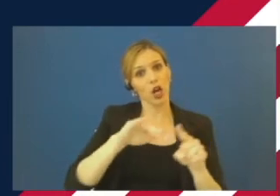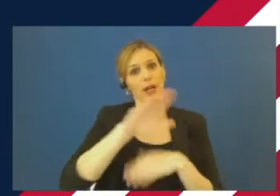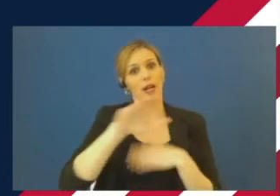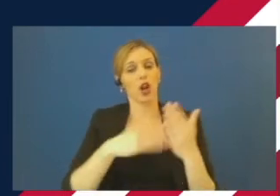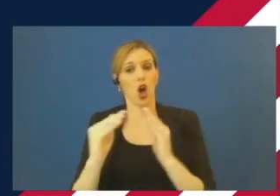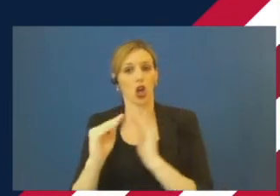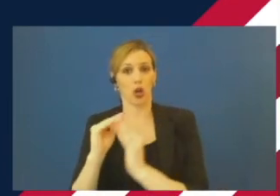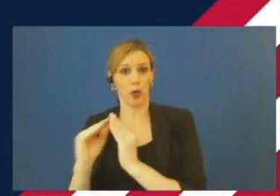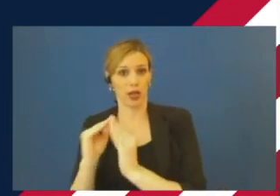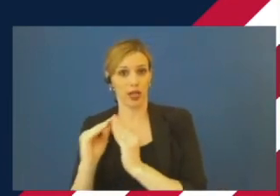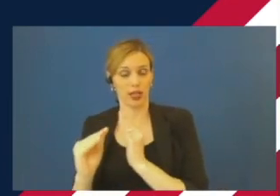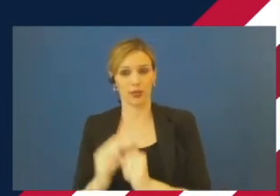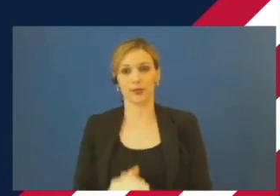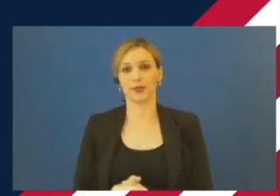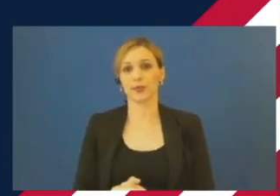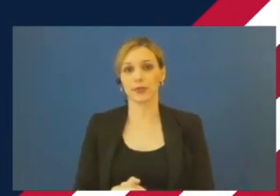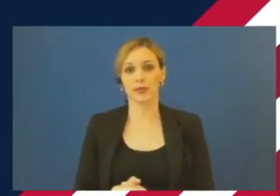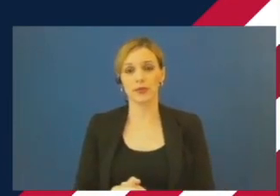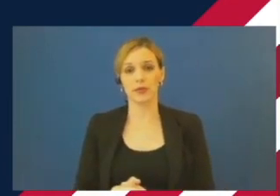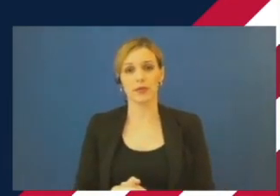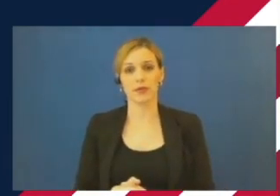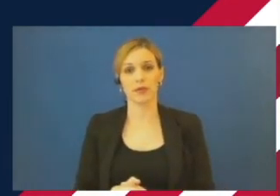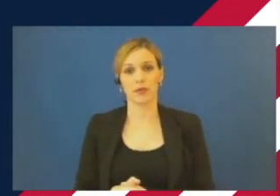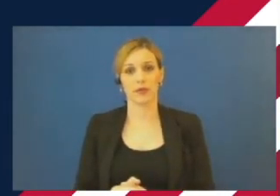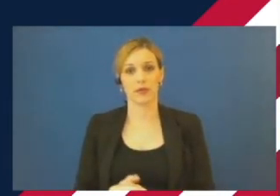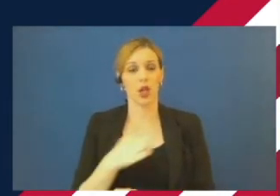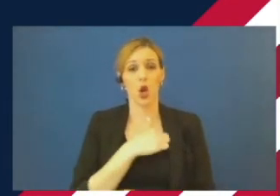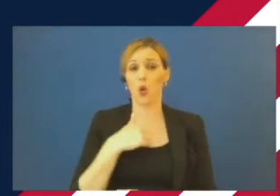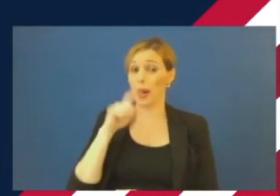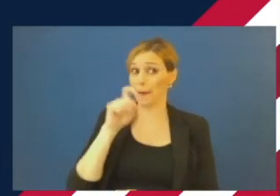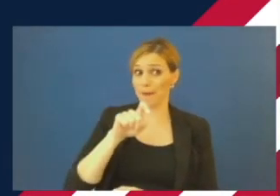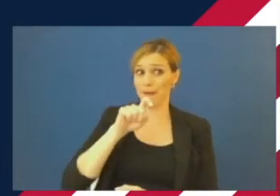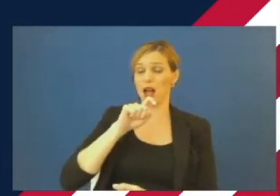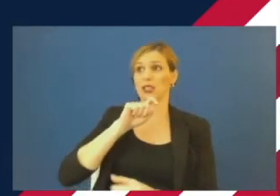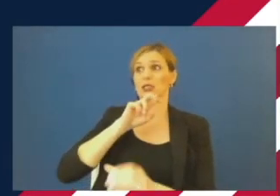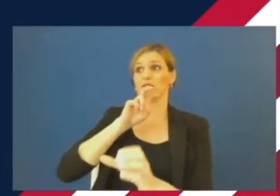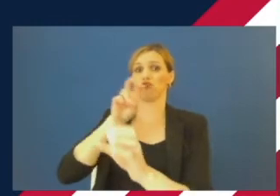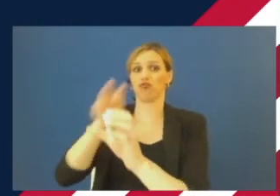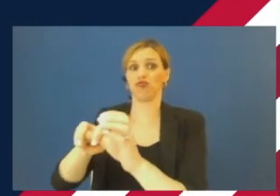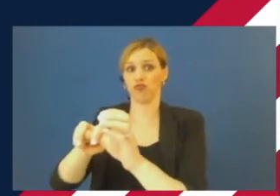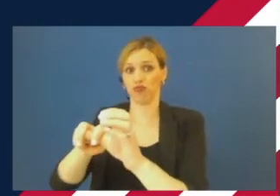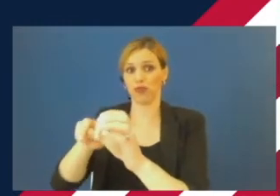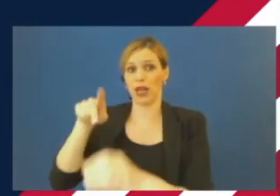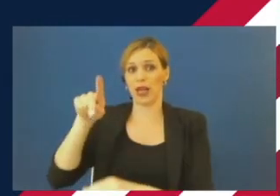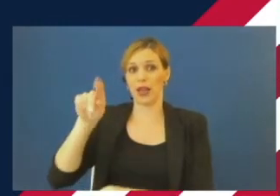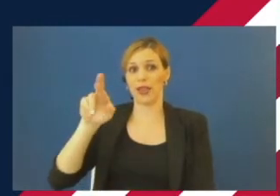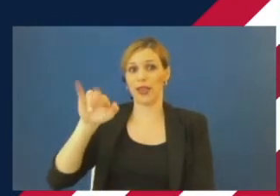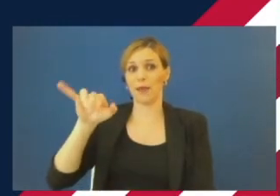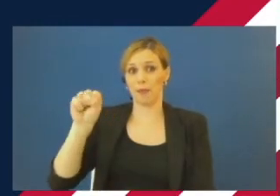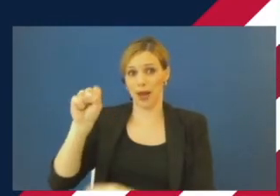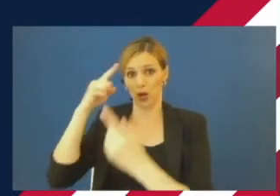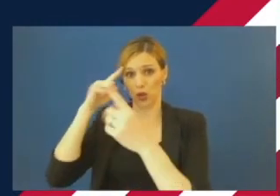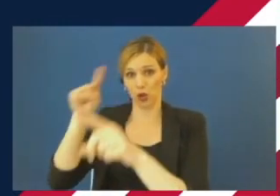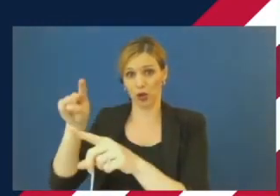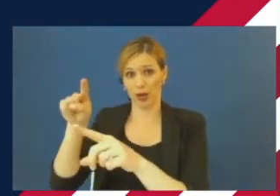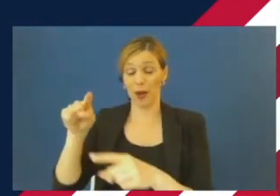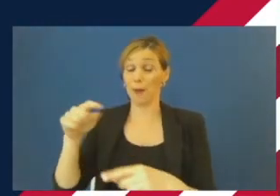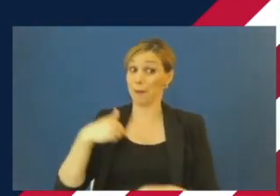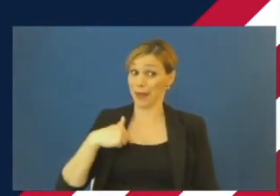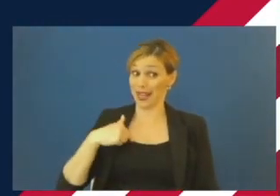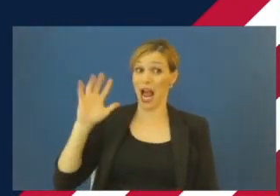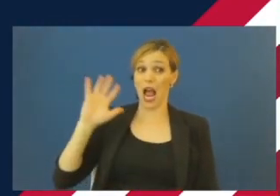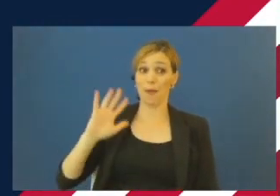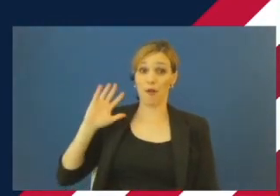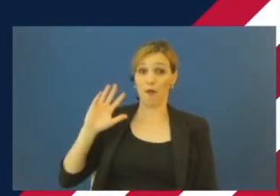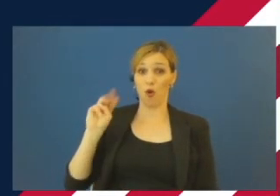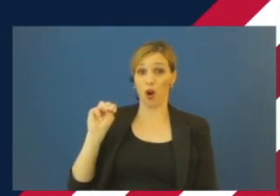Absolutely, we must realign ourselves with the Paris Accord. But this is one of those moments I'm glad to say that I am a former mayor, because our mayors and